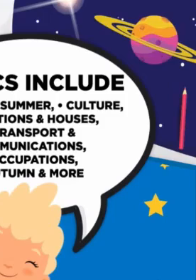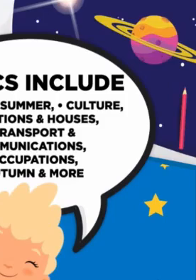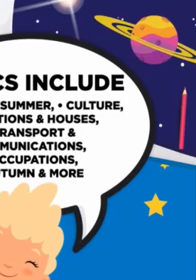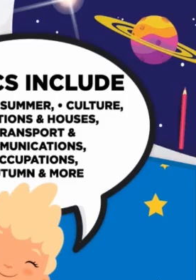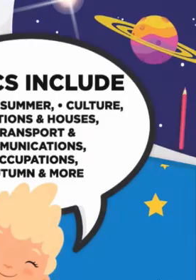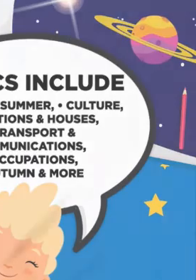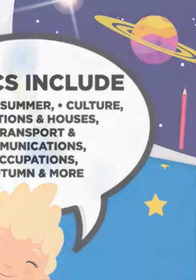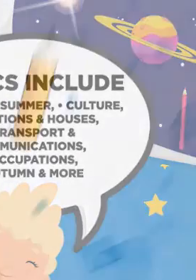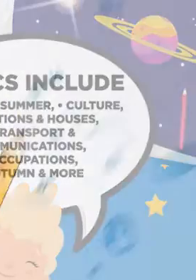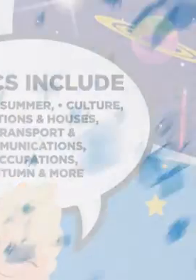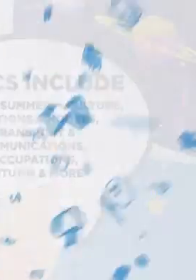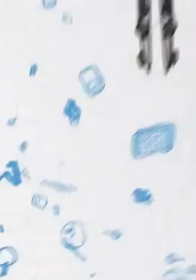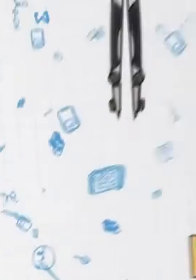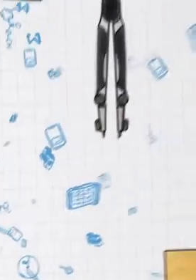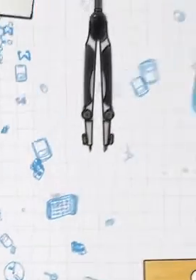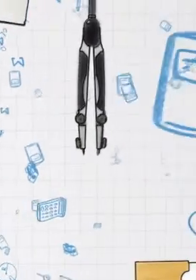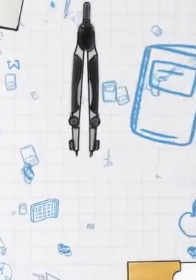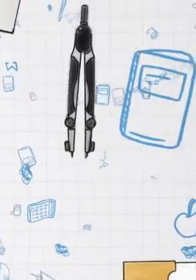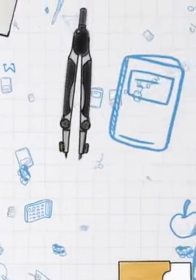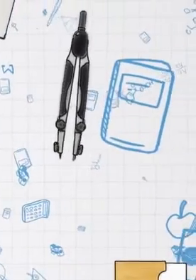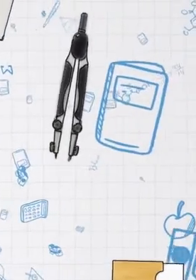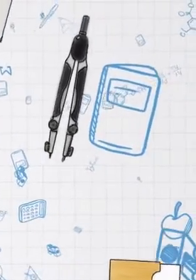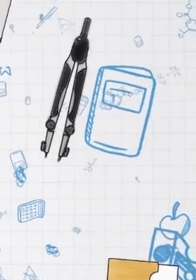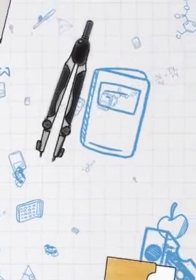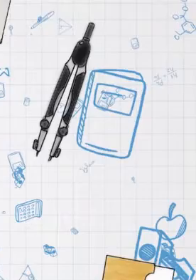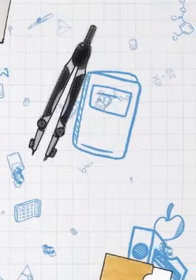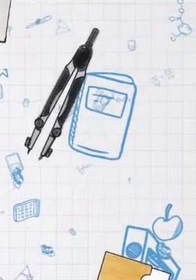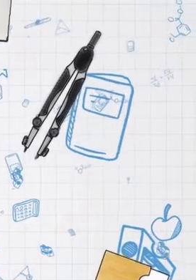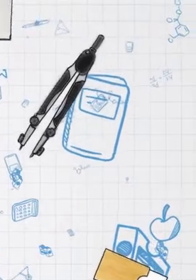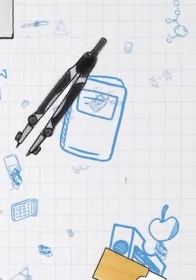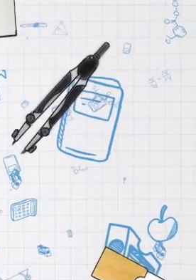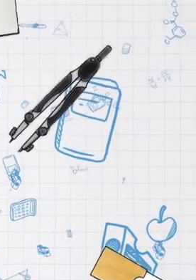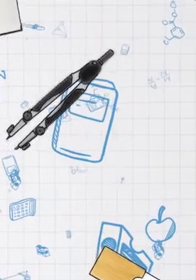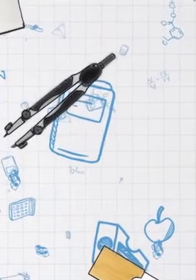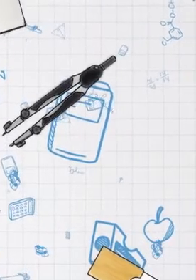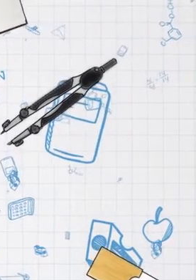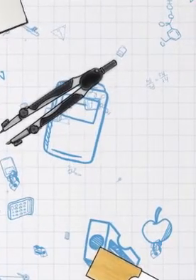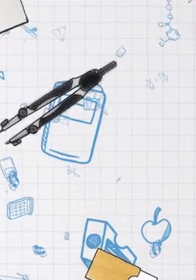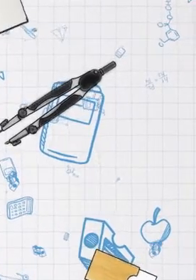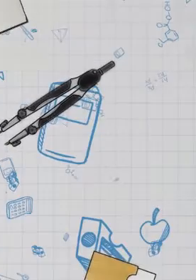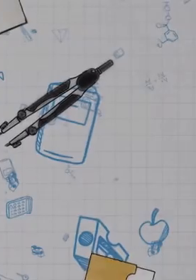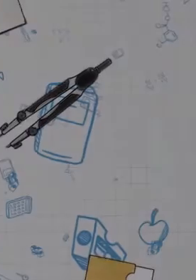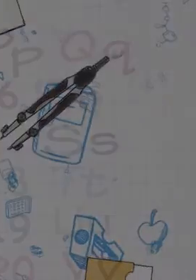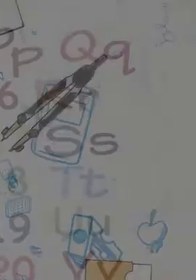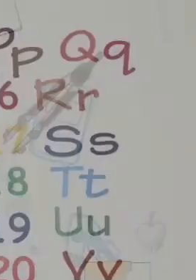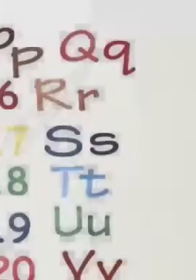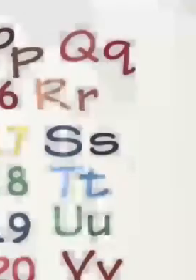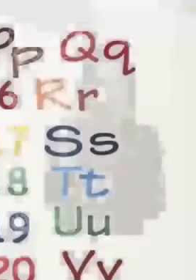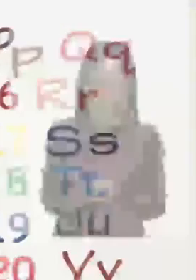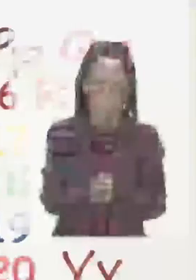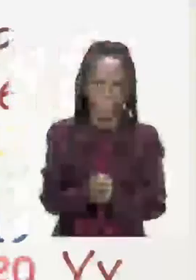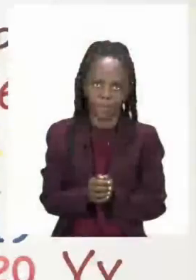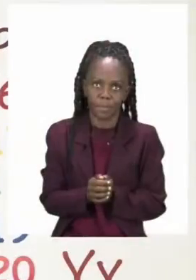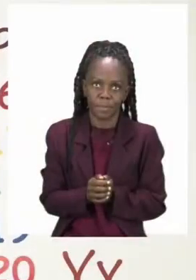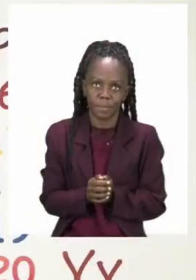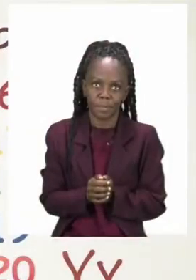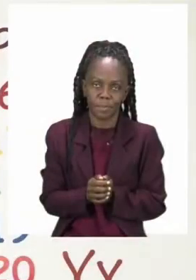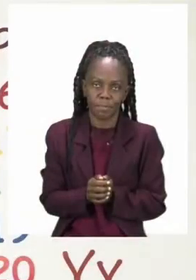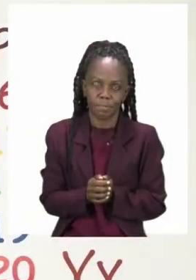safe. You breathe every minute of the day without even thinking about it, even now as we're